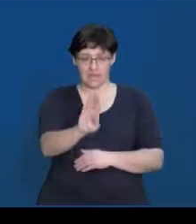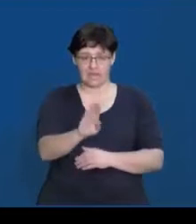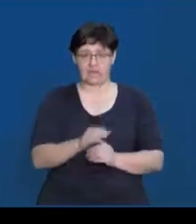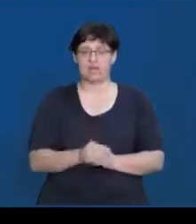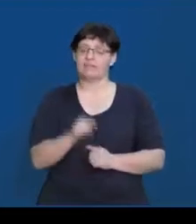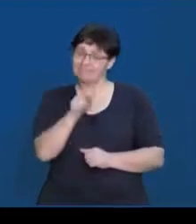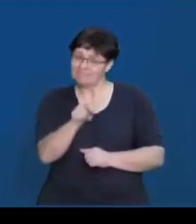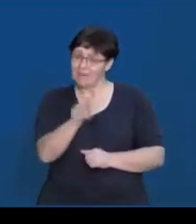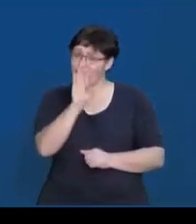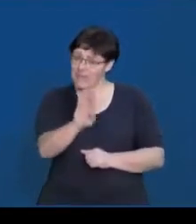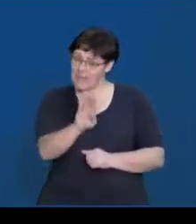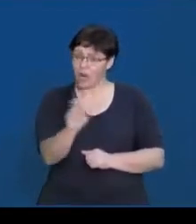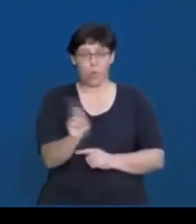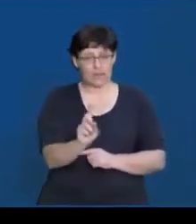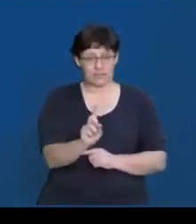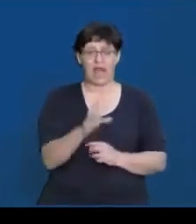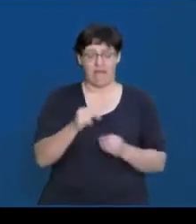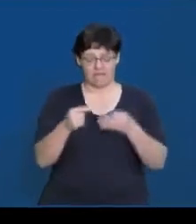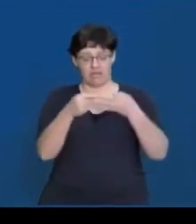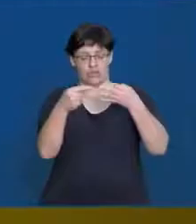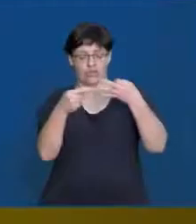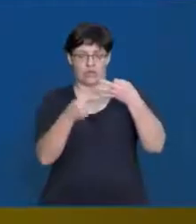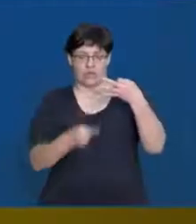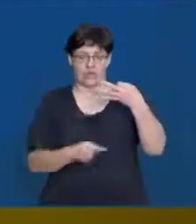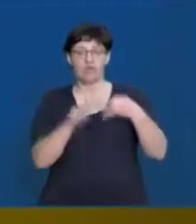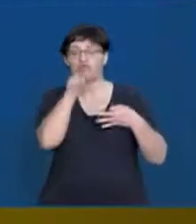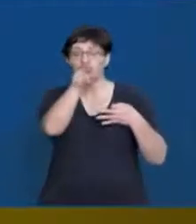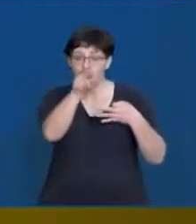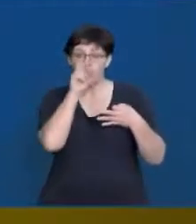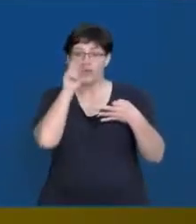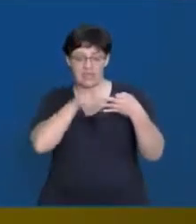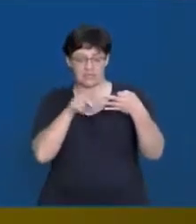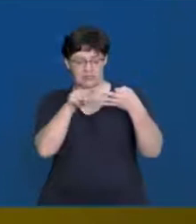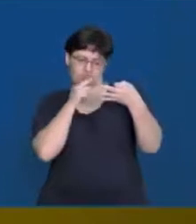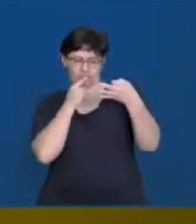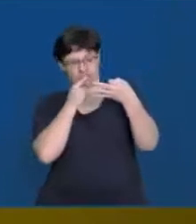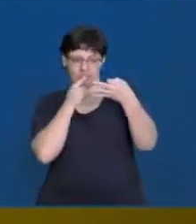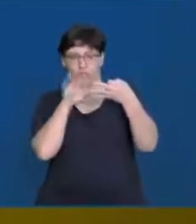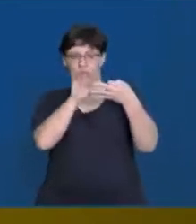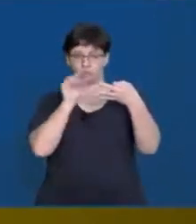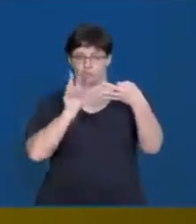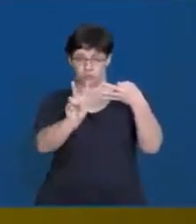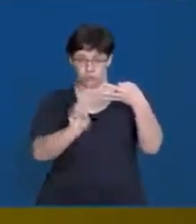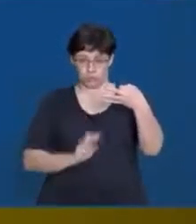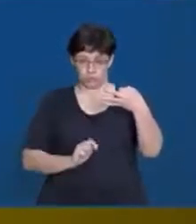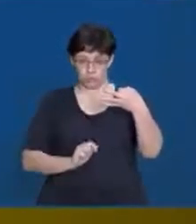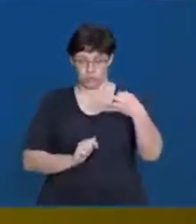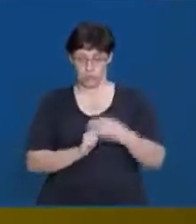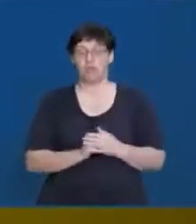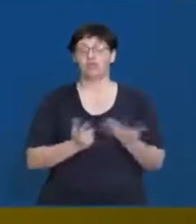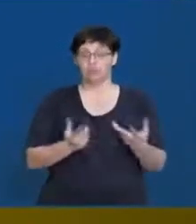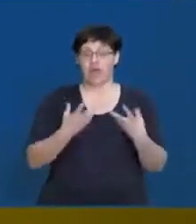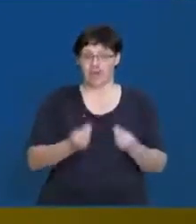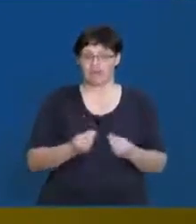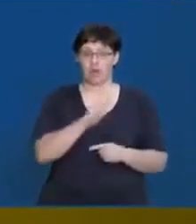B. Section B, boys and girls, has got 3 questions. You are required to attempt 2 of those 3 questions. So